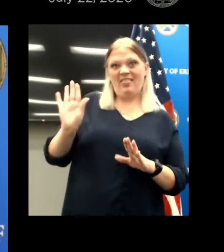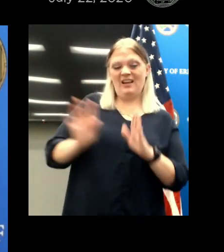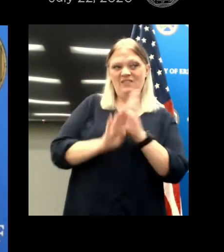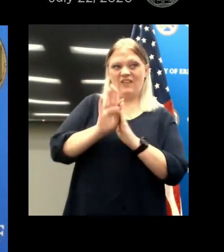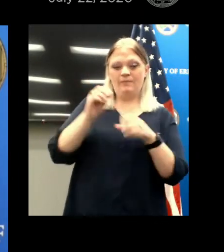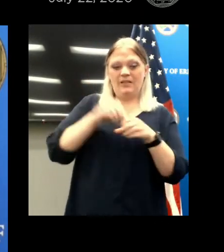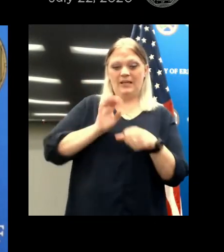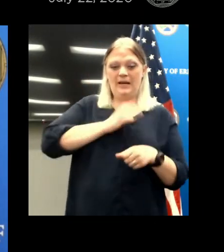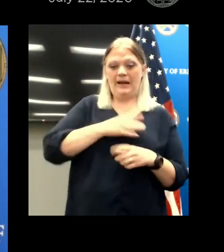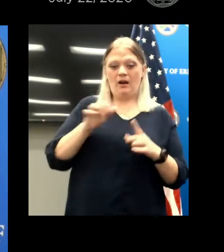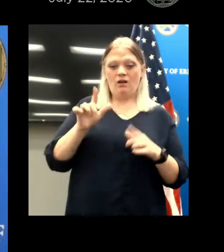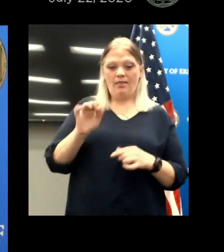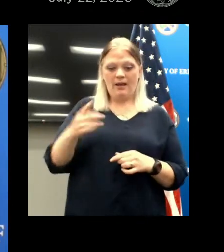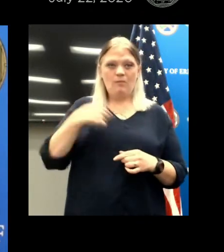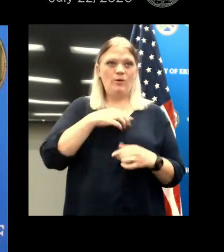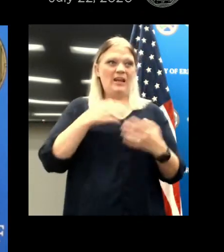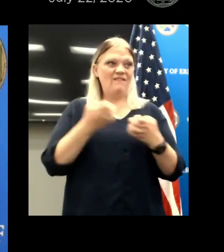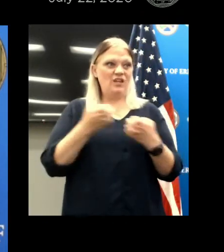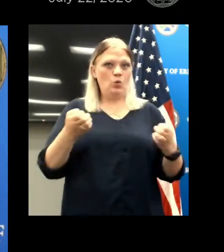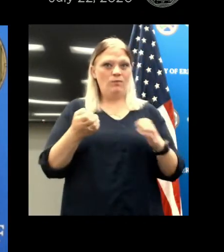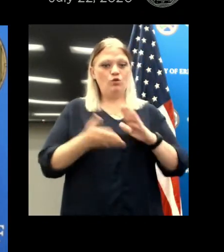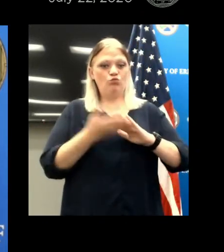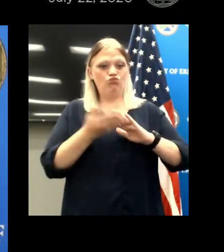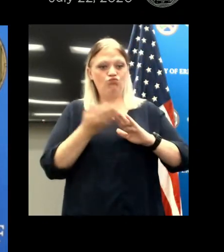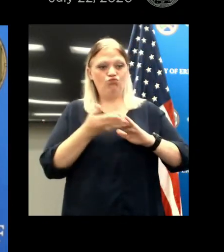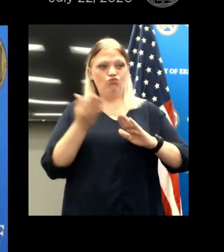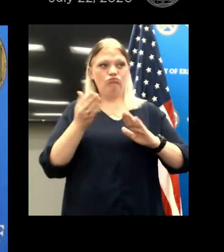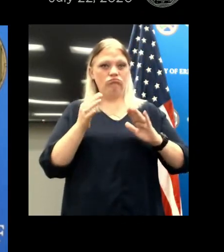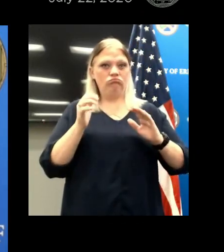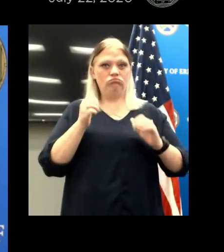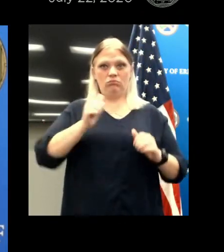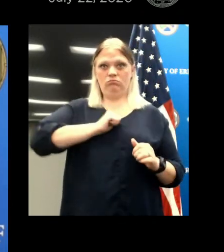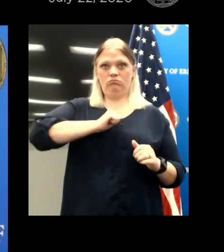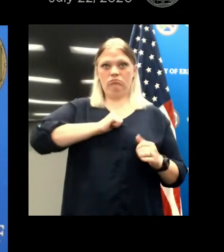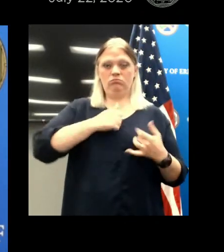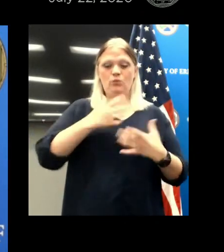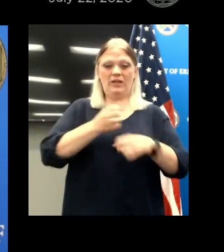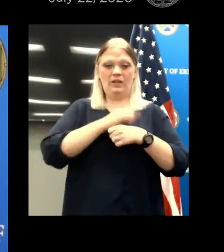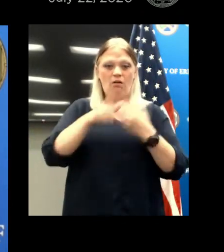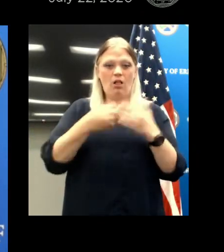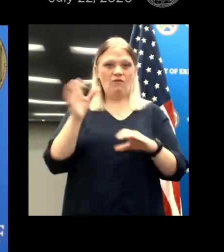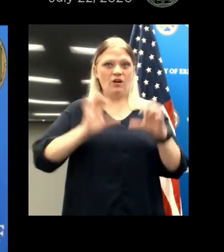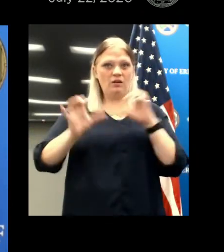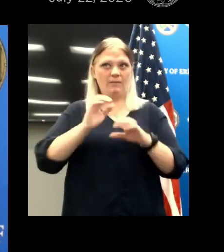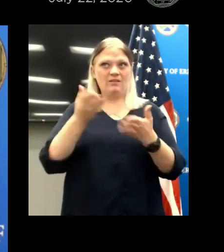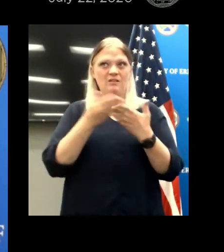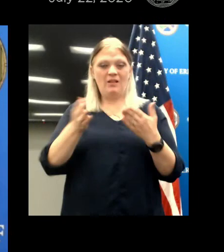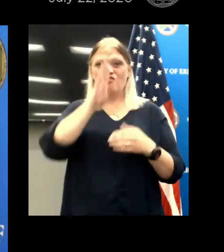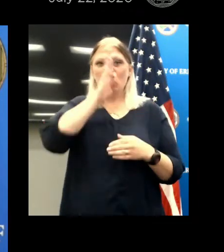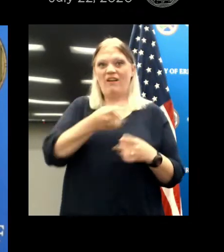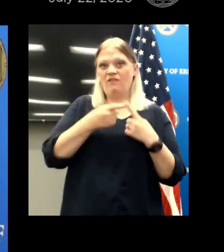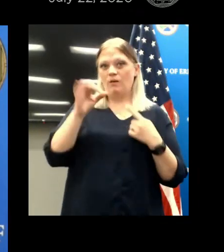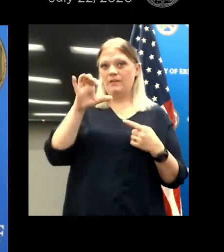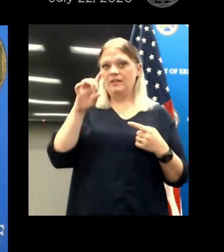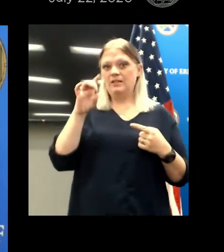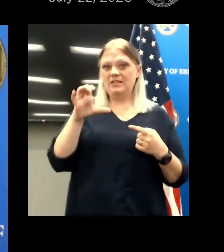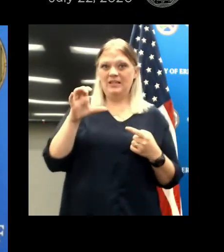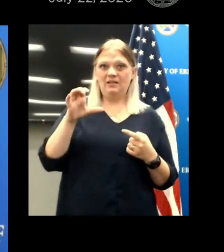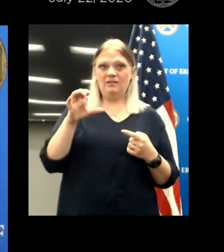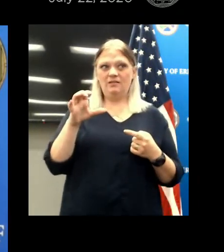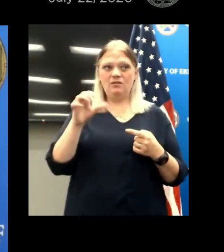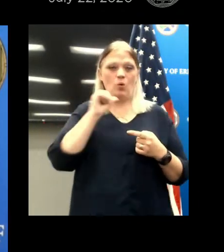lab, and we have the equipment to run that, and receive all our reagents and supplies directly from CDC. So that is not